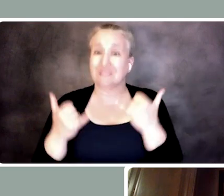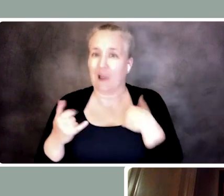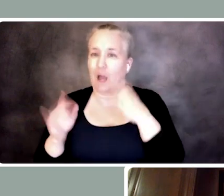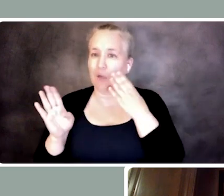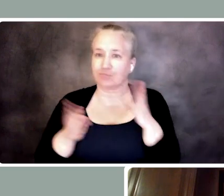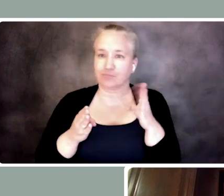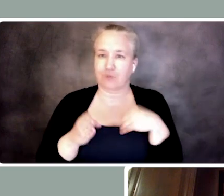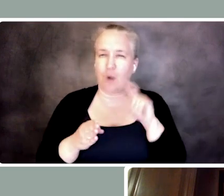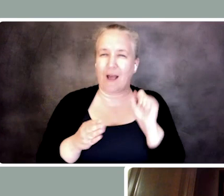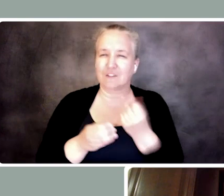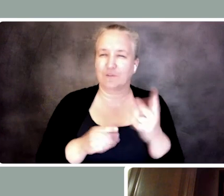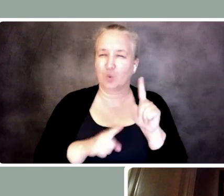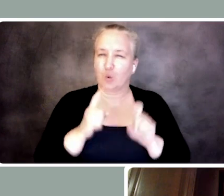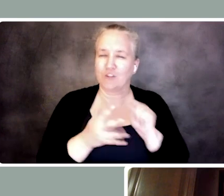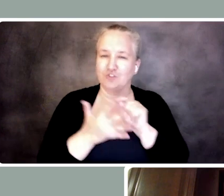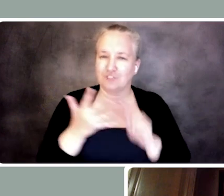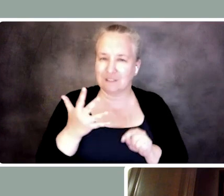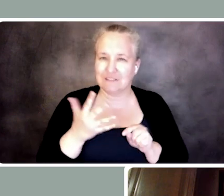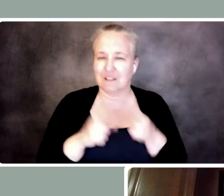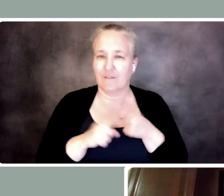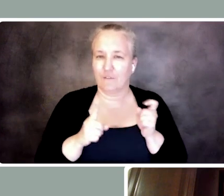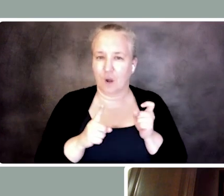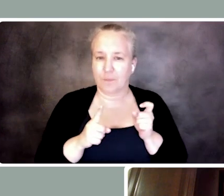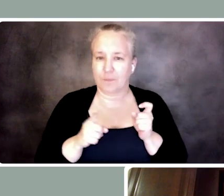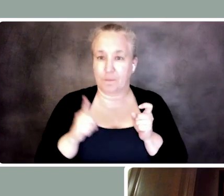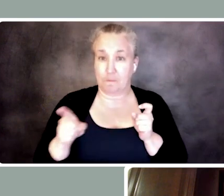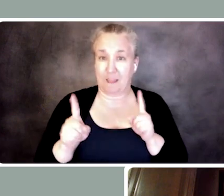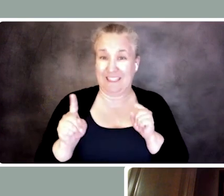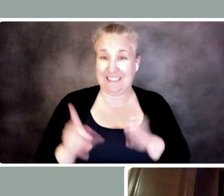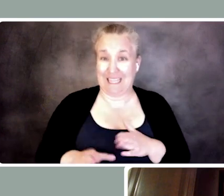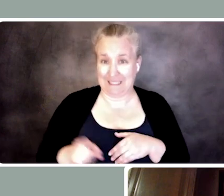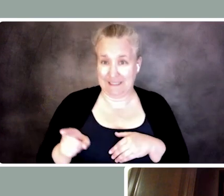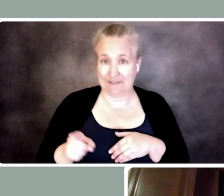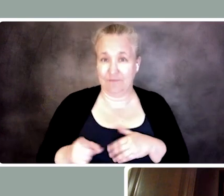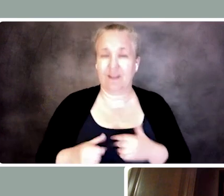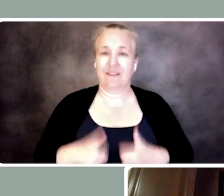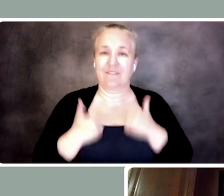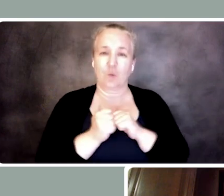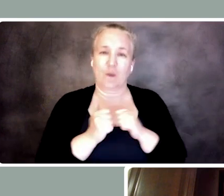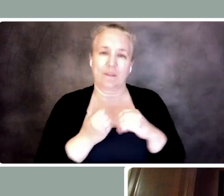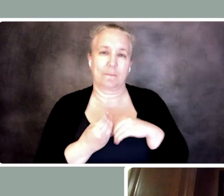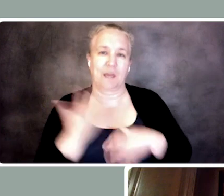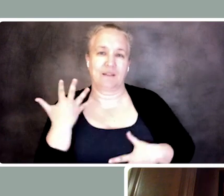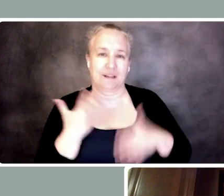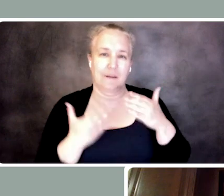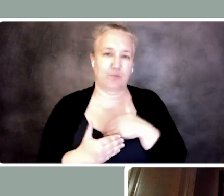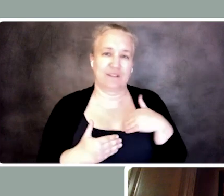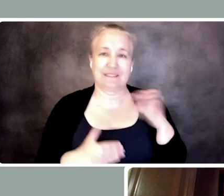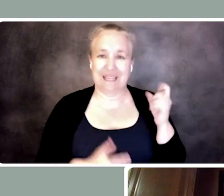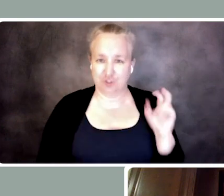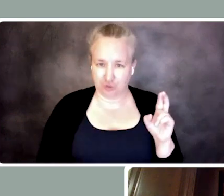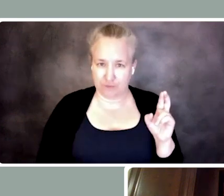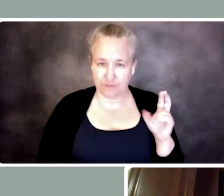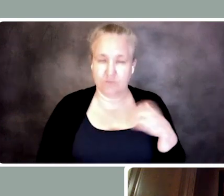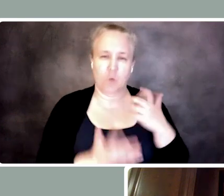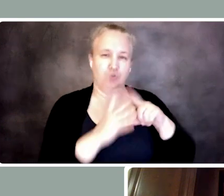ask a few questions from our attendees who are living with metastatic breast cancer. And I want to start with